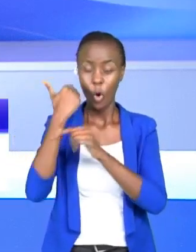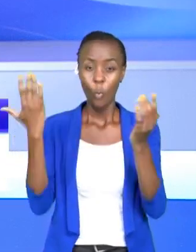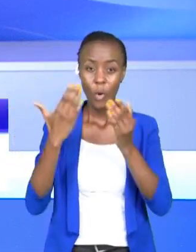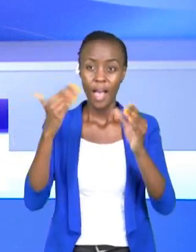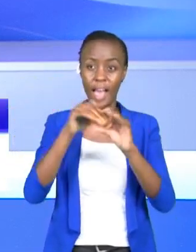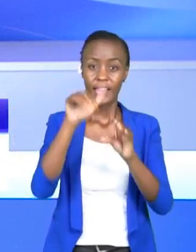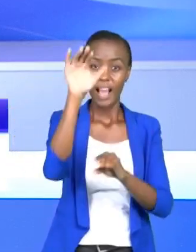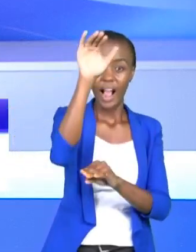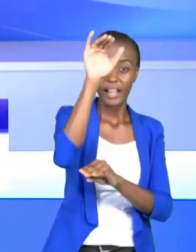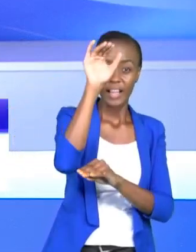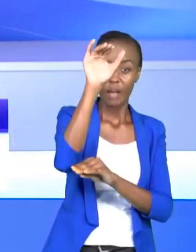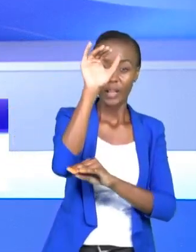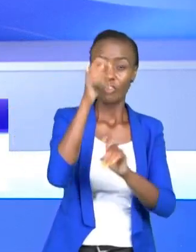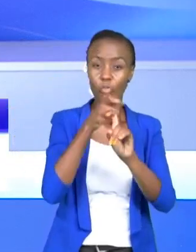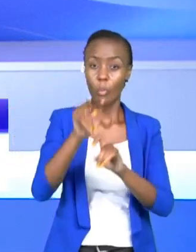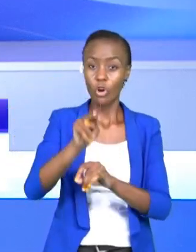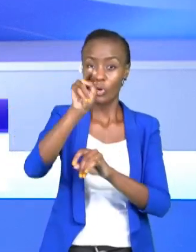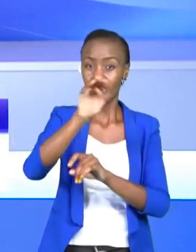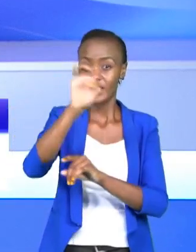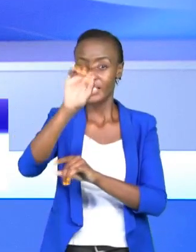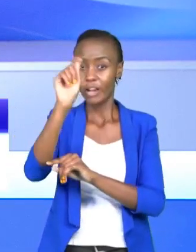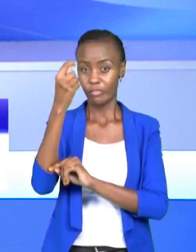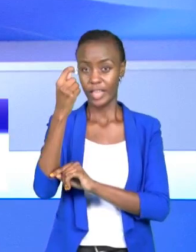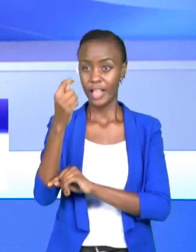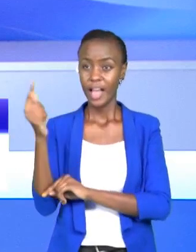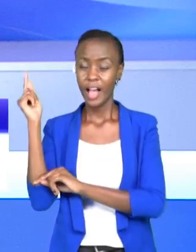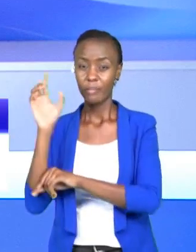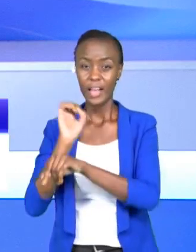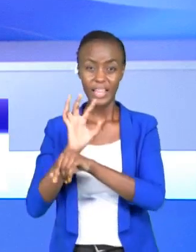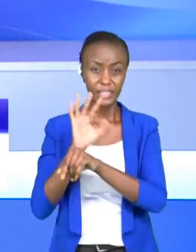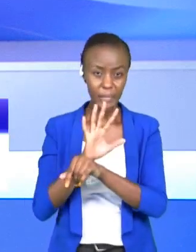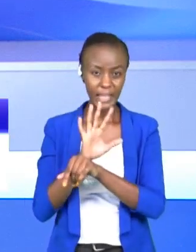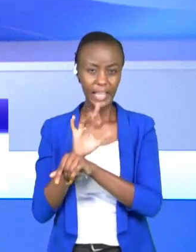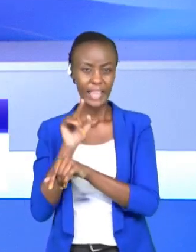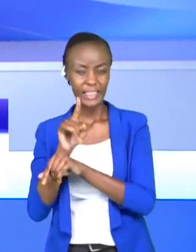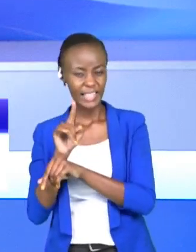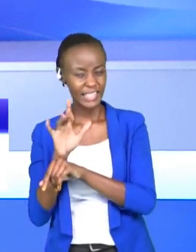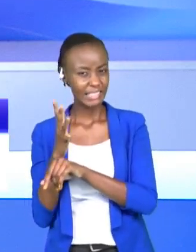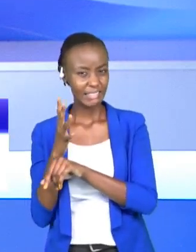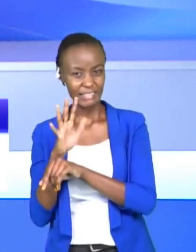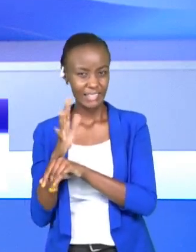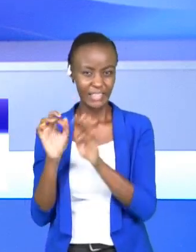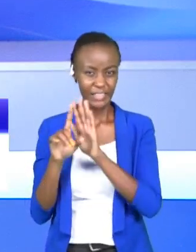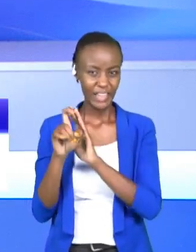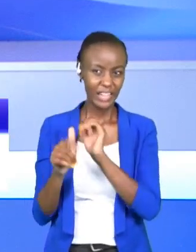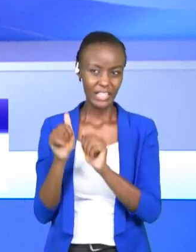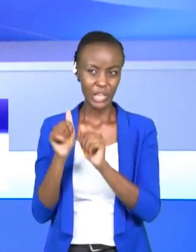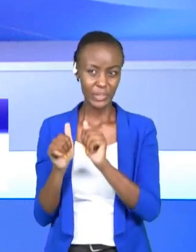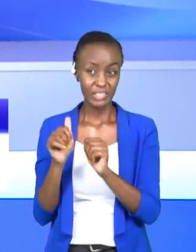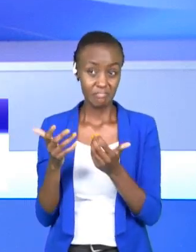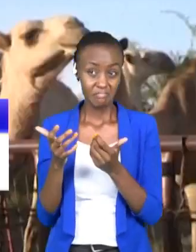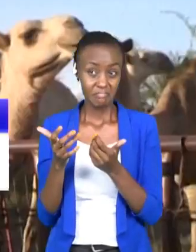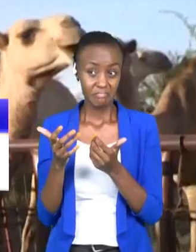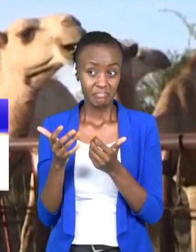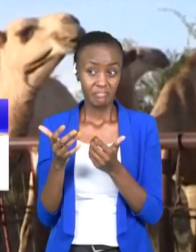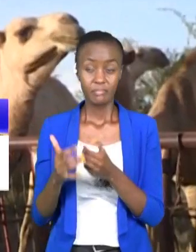in a northeastern region. Namukana Samwel explains the genesis of what seems to be a pandemic looming.